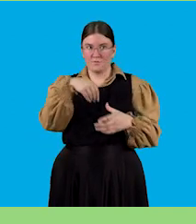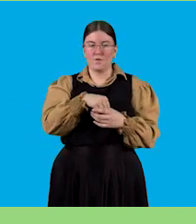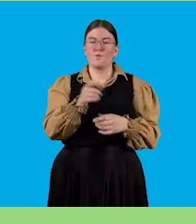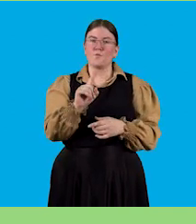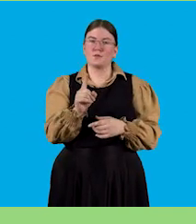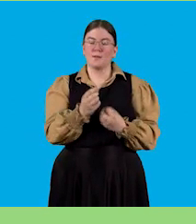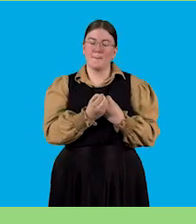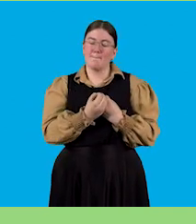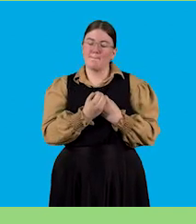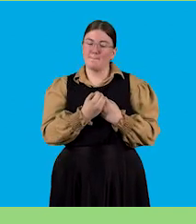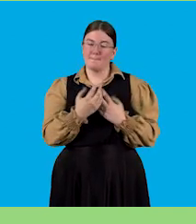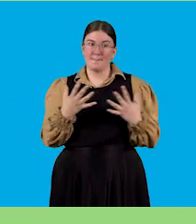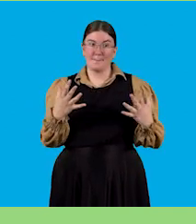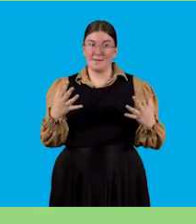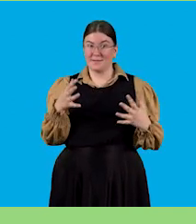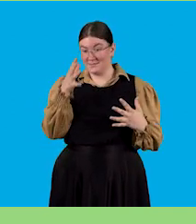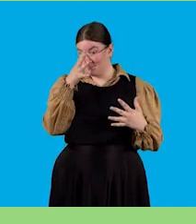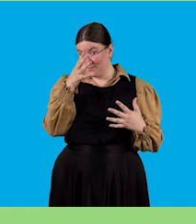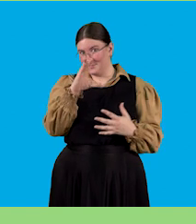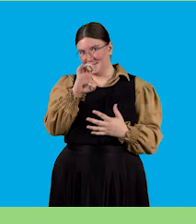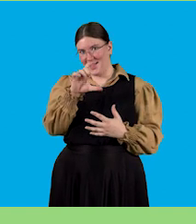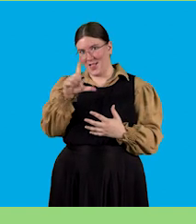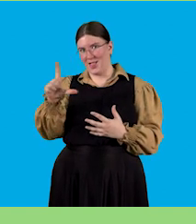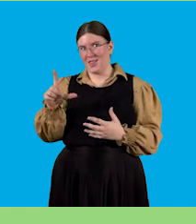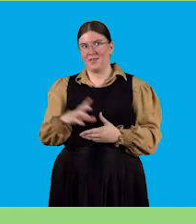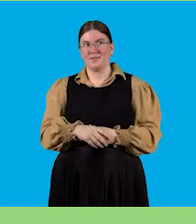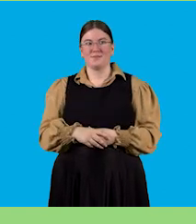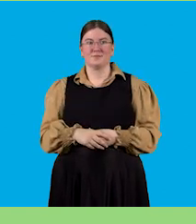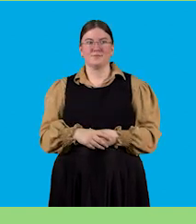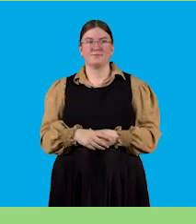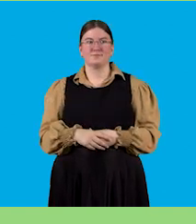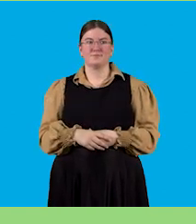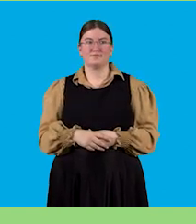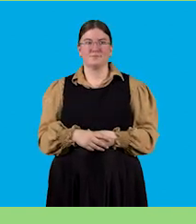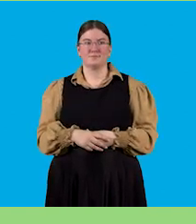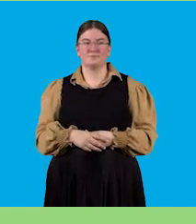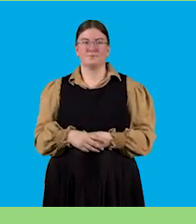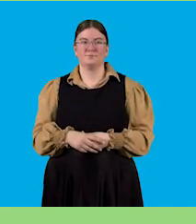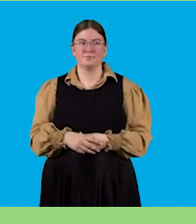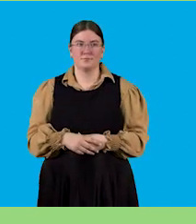The semen contains millions of sperm cells.